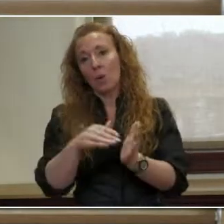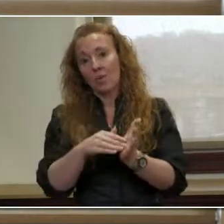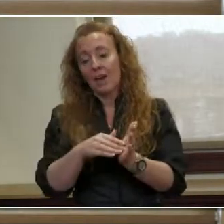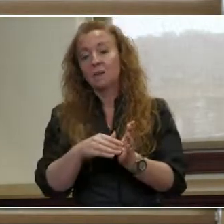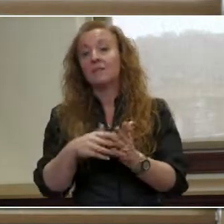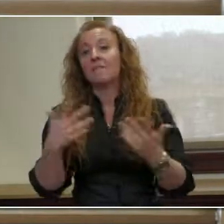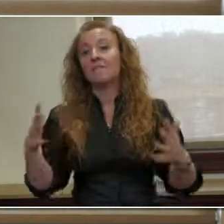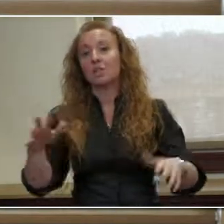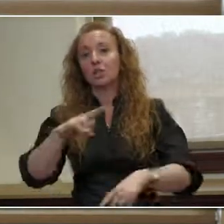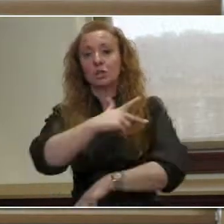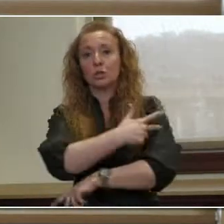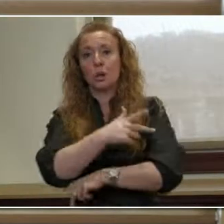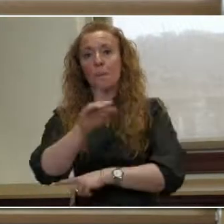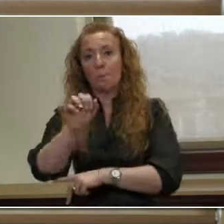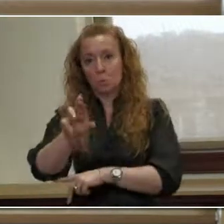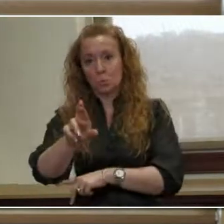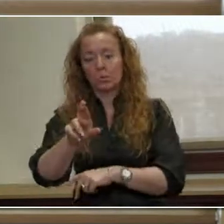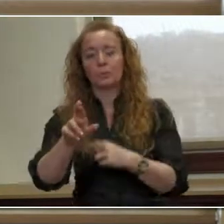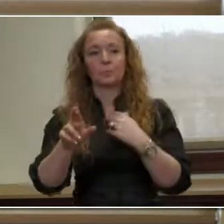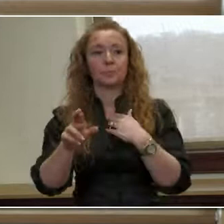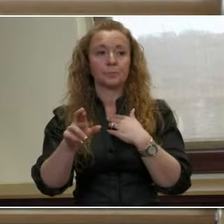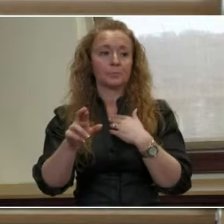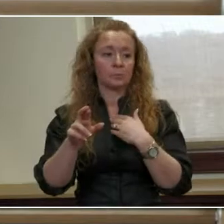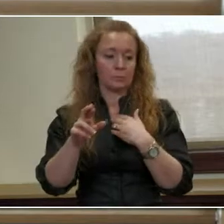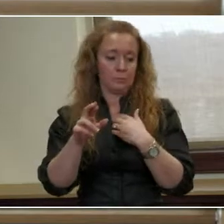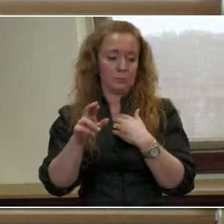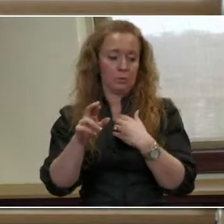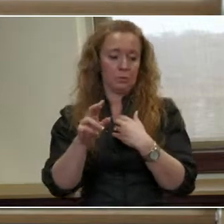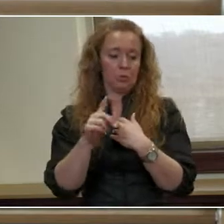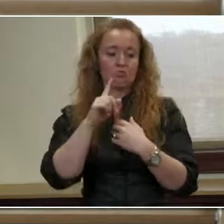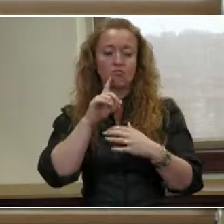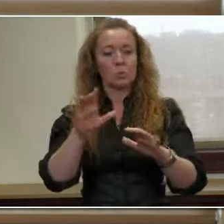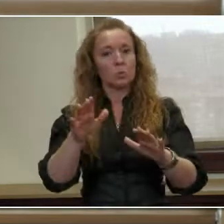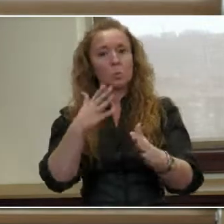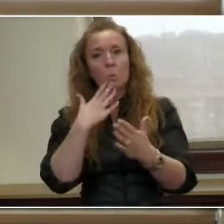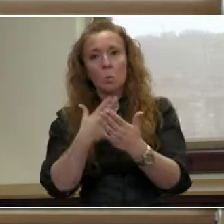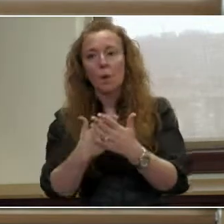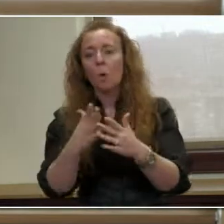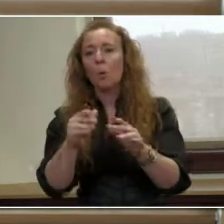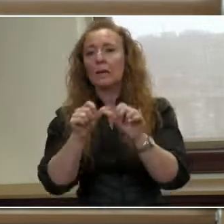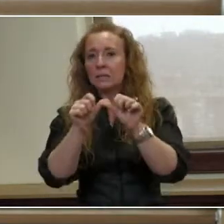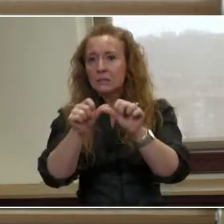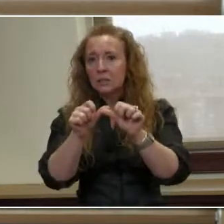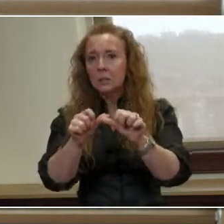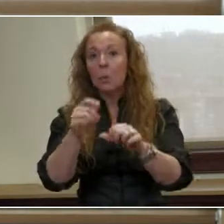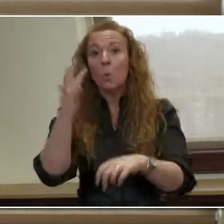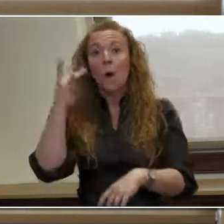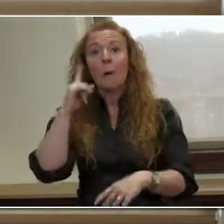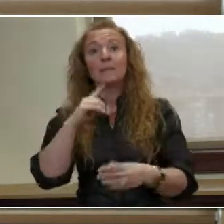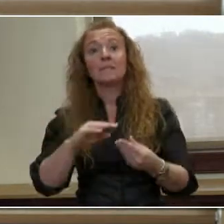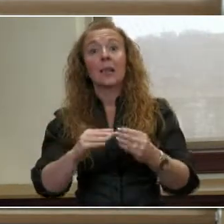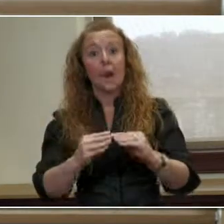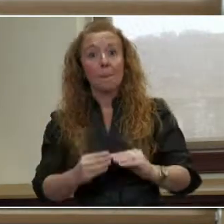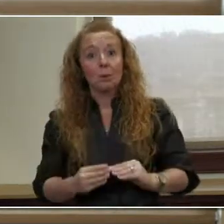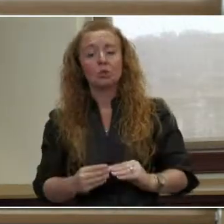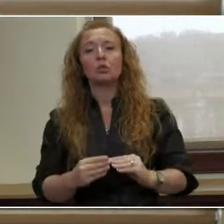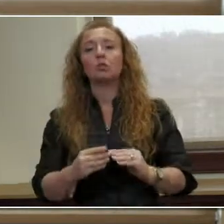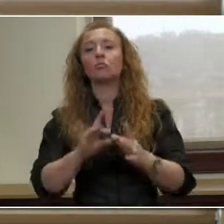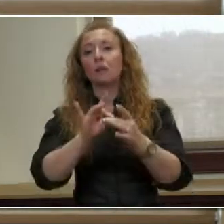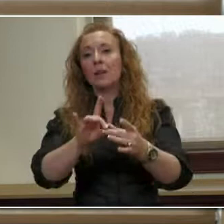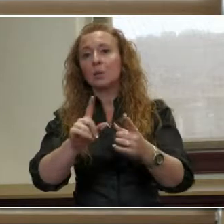well as boosted, have a booster shot. So we're really doing well there, but we want to continue that because those numbers